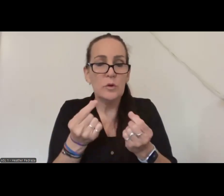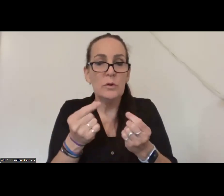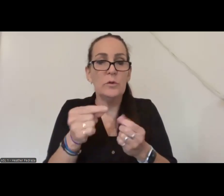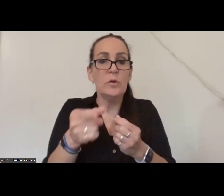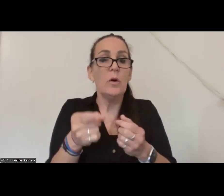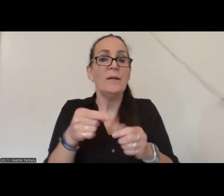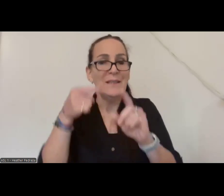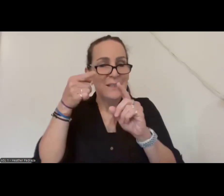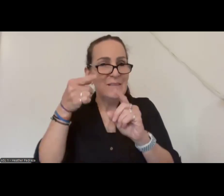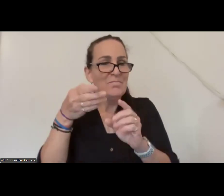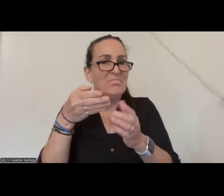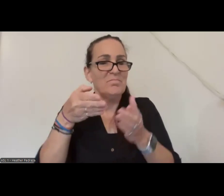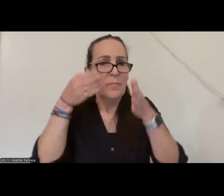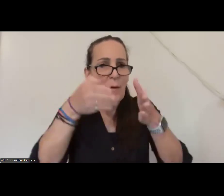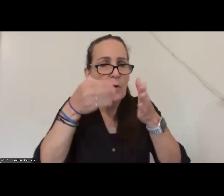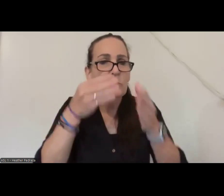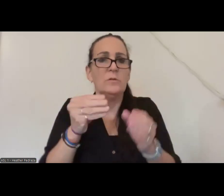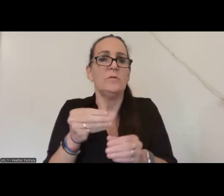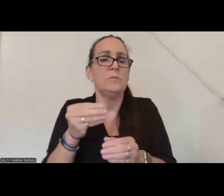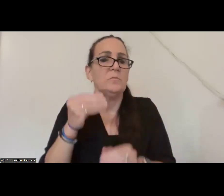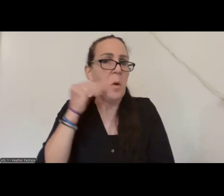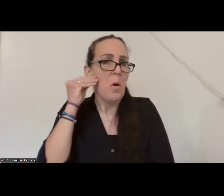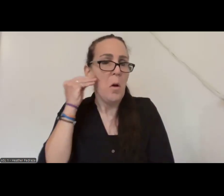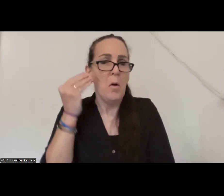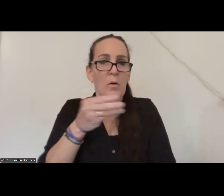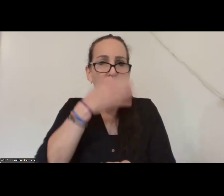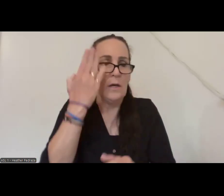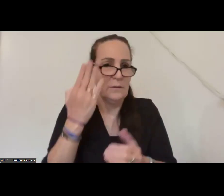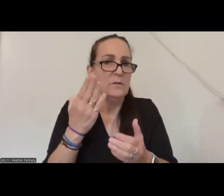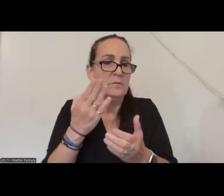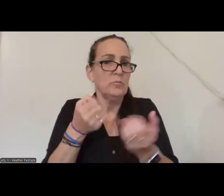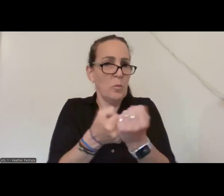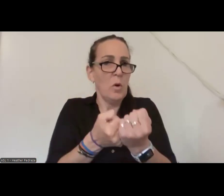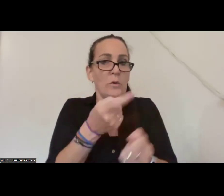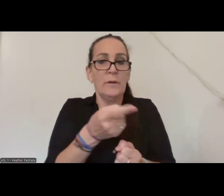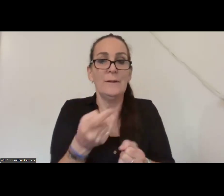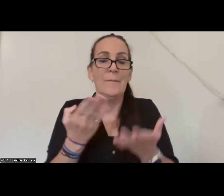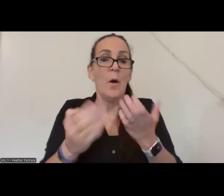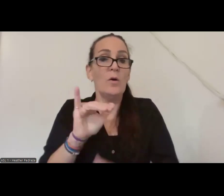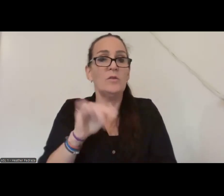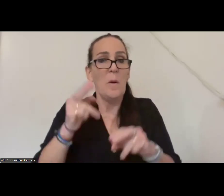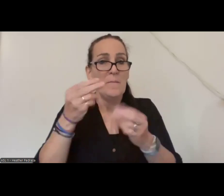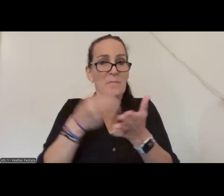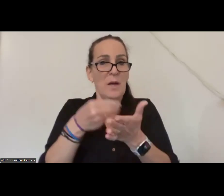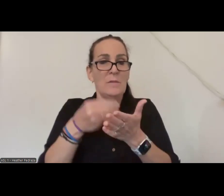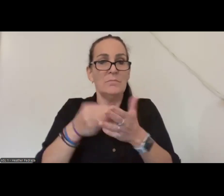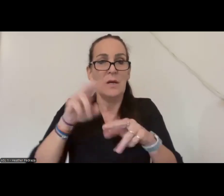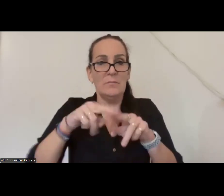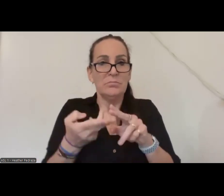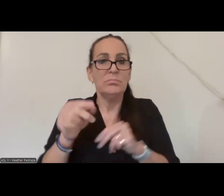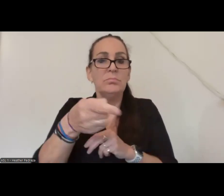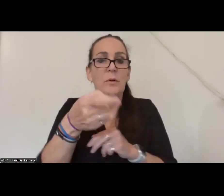to preventing homelessness. And particularly concerning is a decrease in funding for permanent supportive